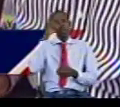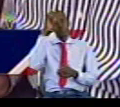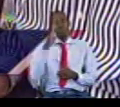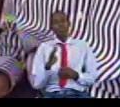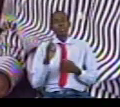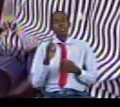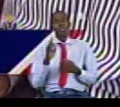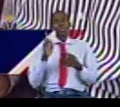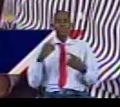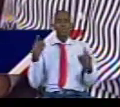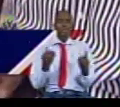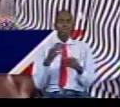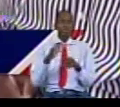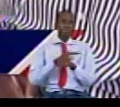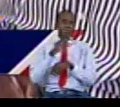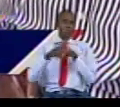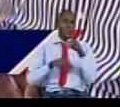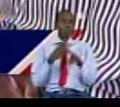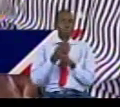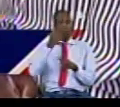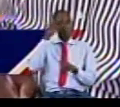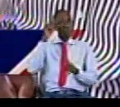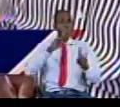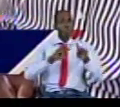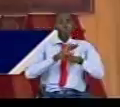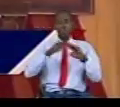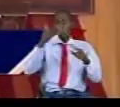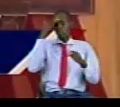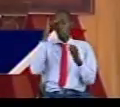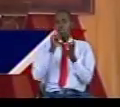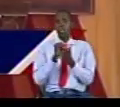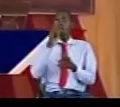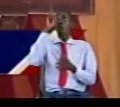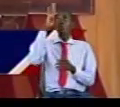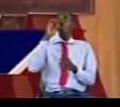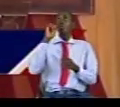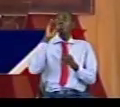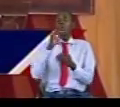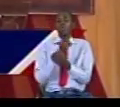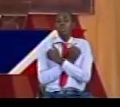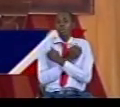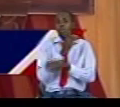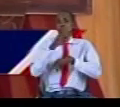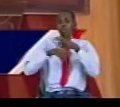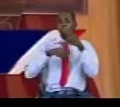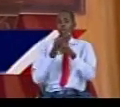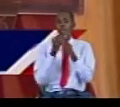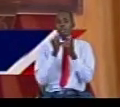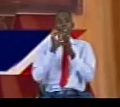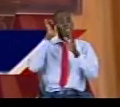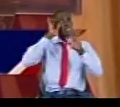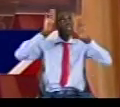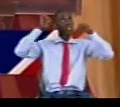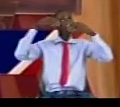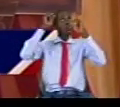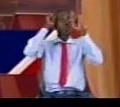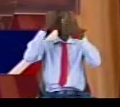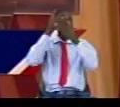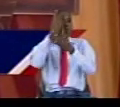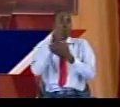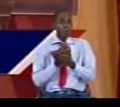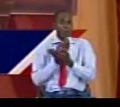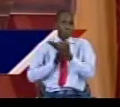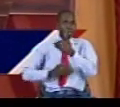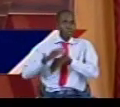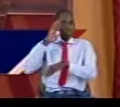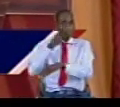because people did not know that God so loved the world that he would give his only begotten Son. And Jesus came to convey the love